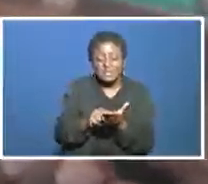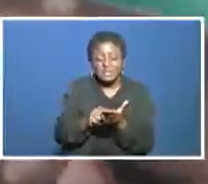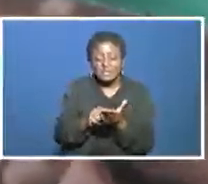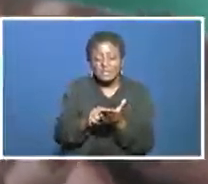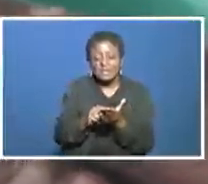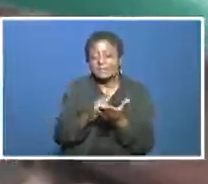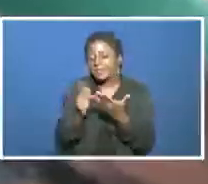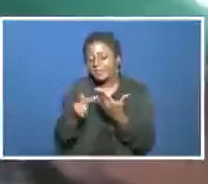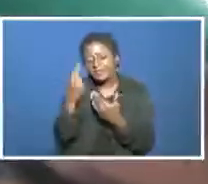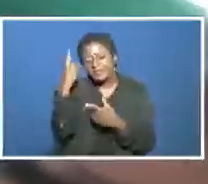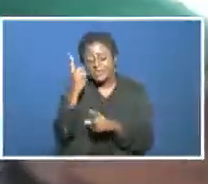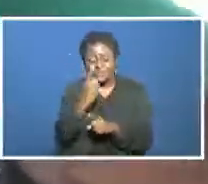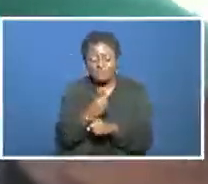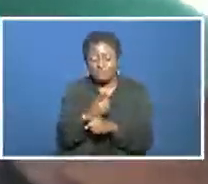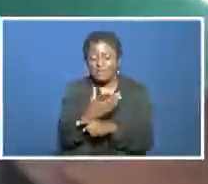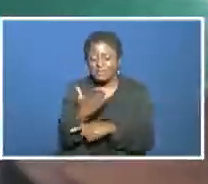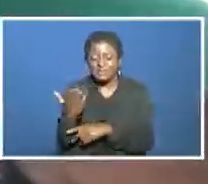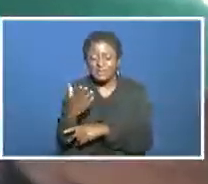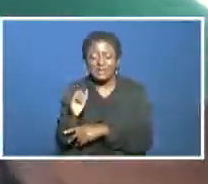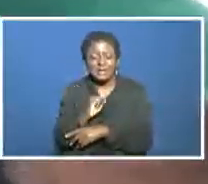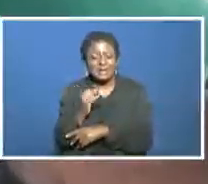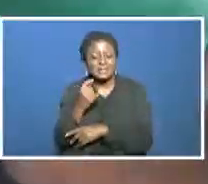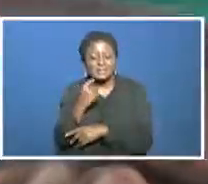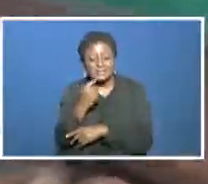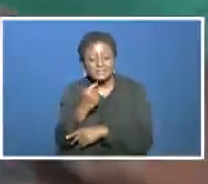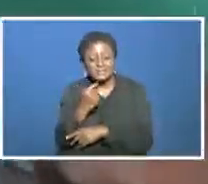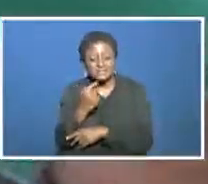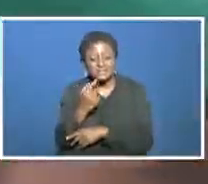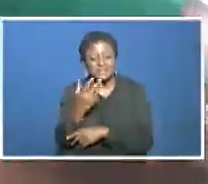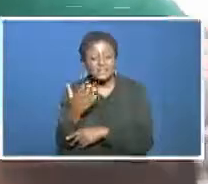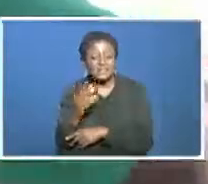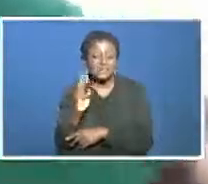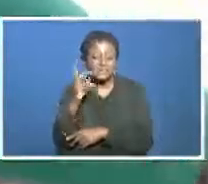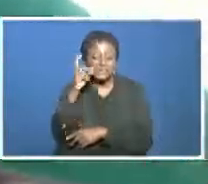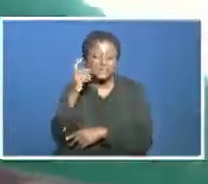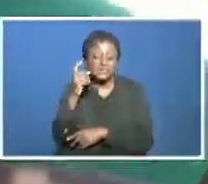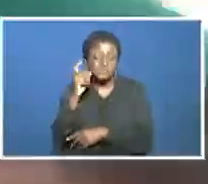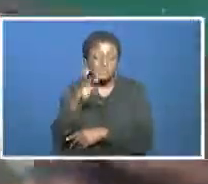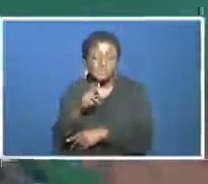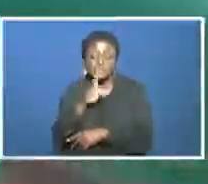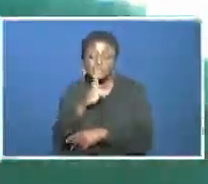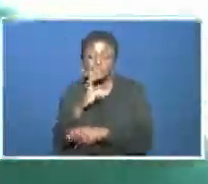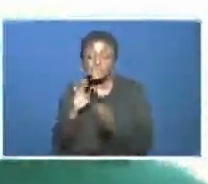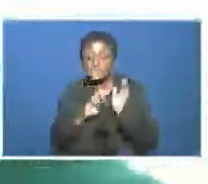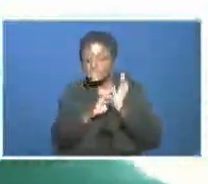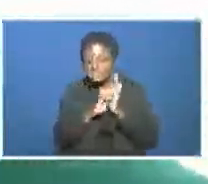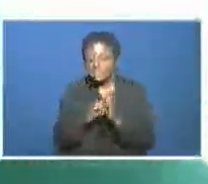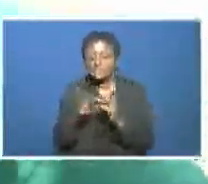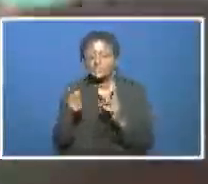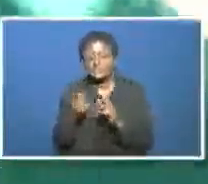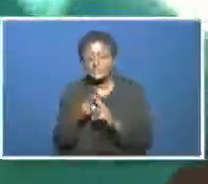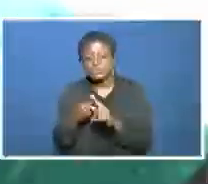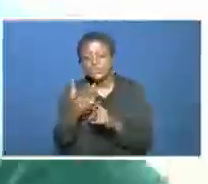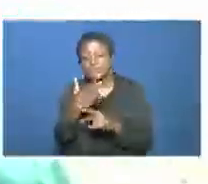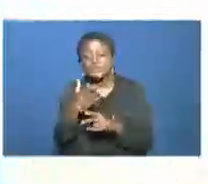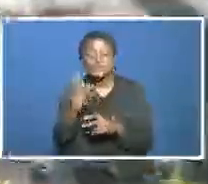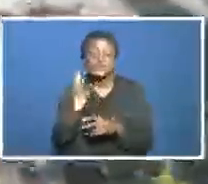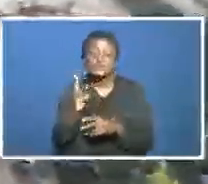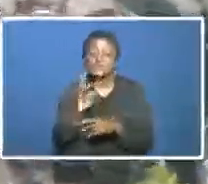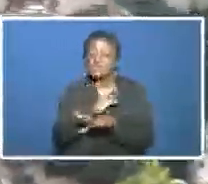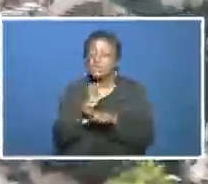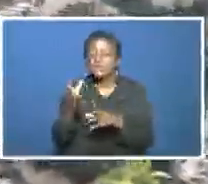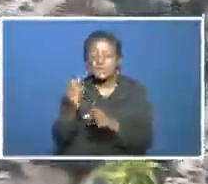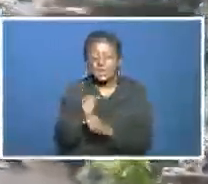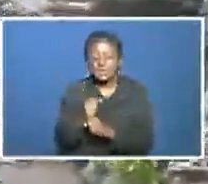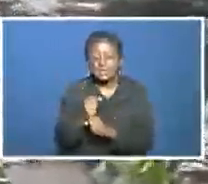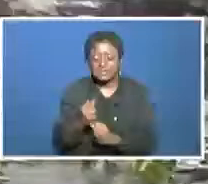say the things that we was supposed to be exposed to and touching on, that's the things that we don't get. He added that survival